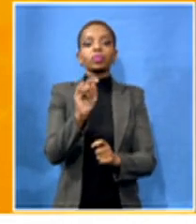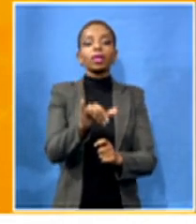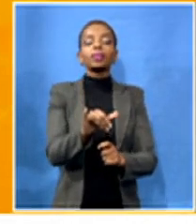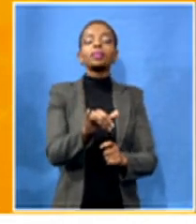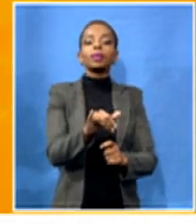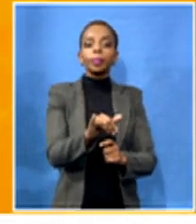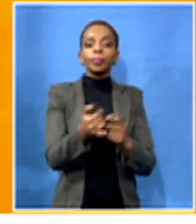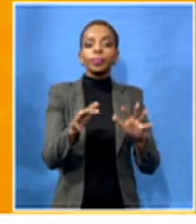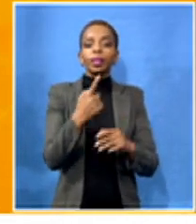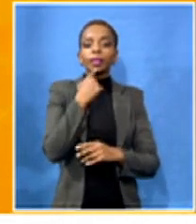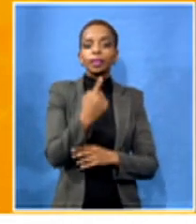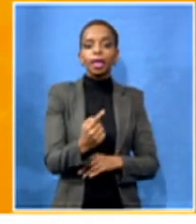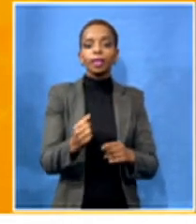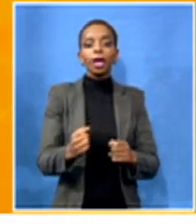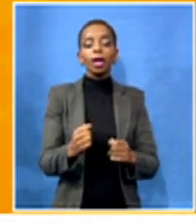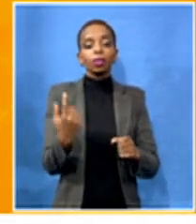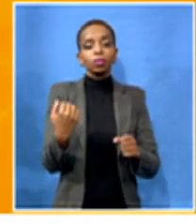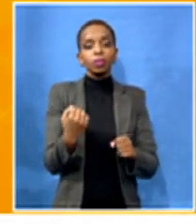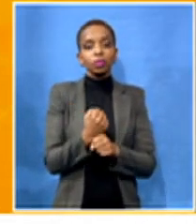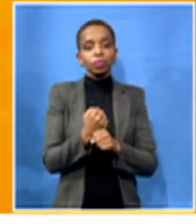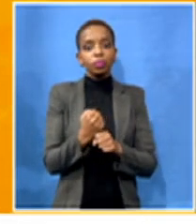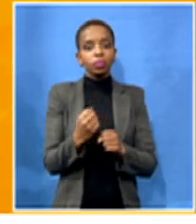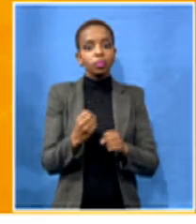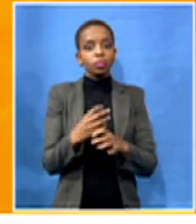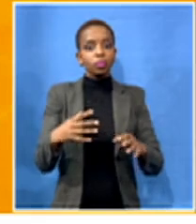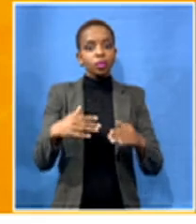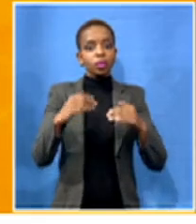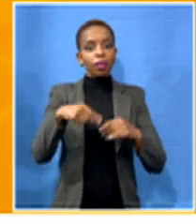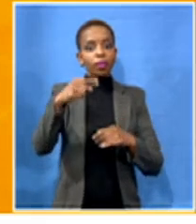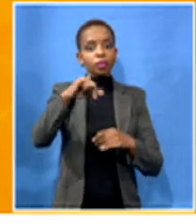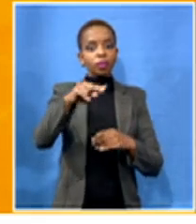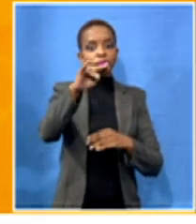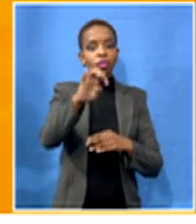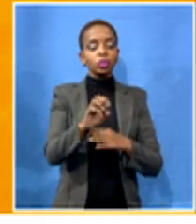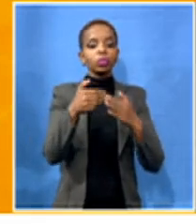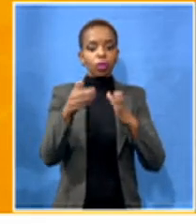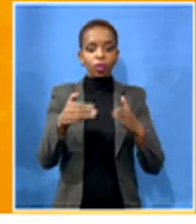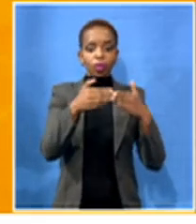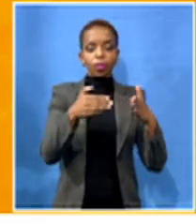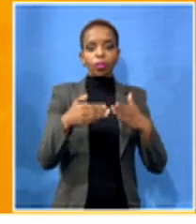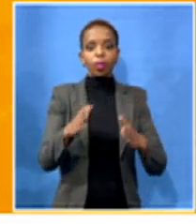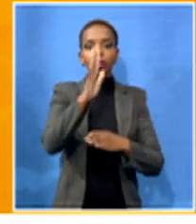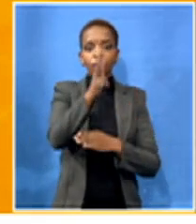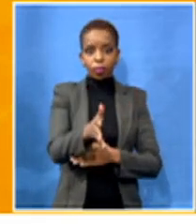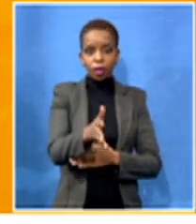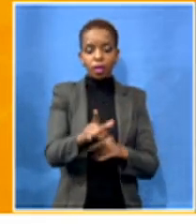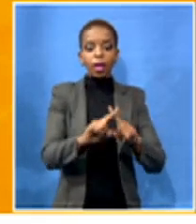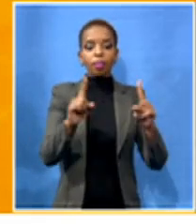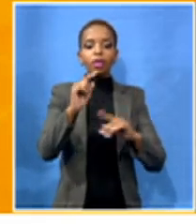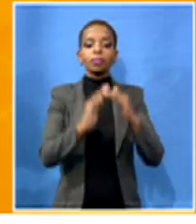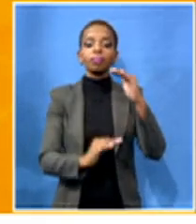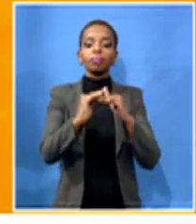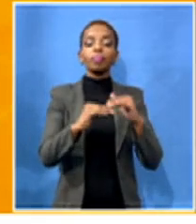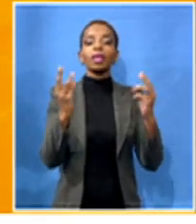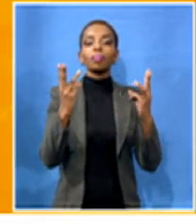as frontline workers from the 1st of June under the Level 3 lockdown. Religious gatherings will be allowed, but limited to 50